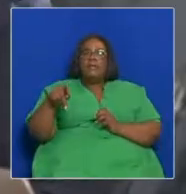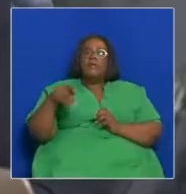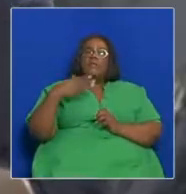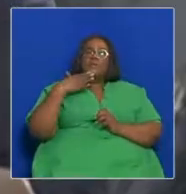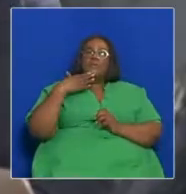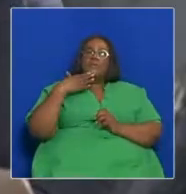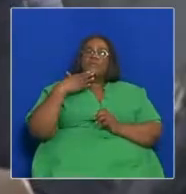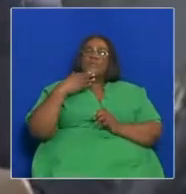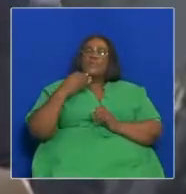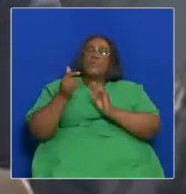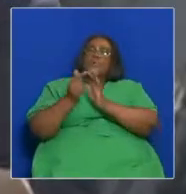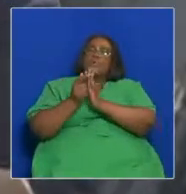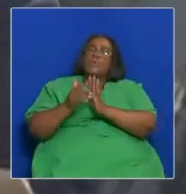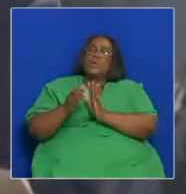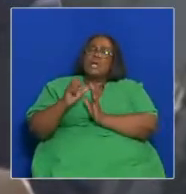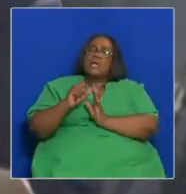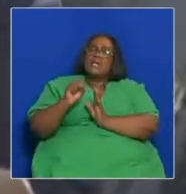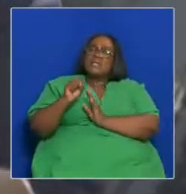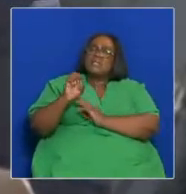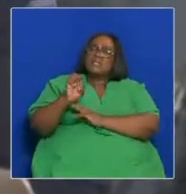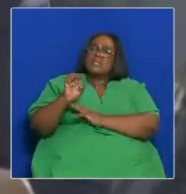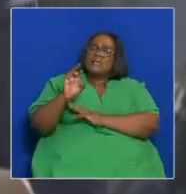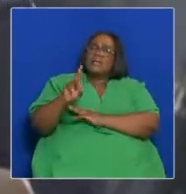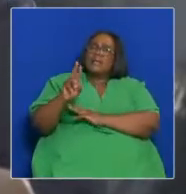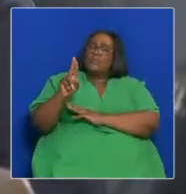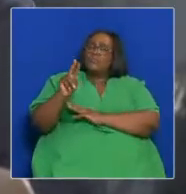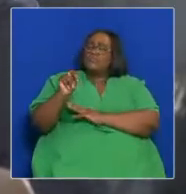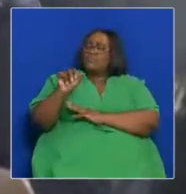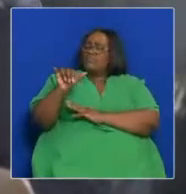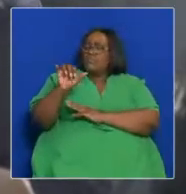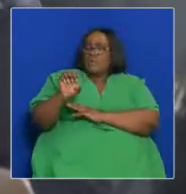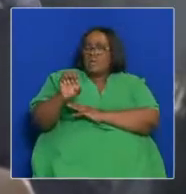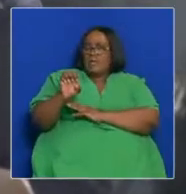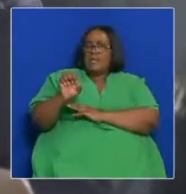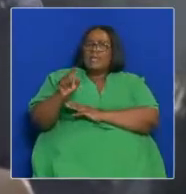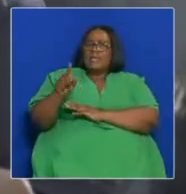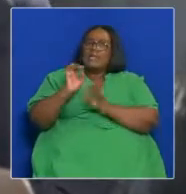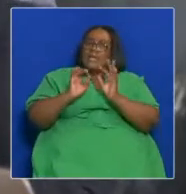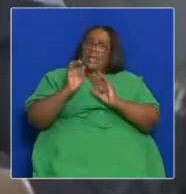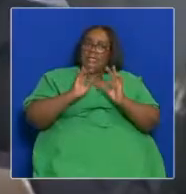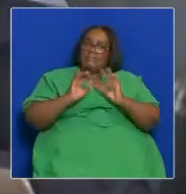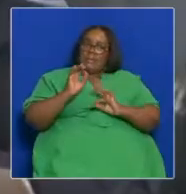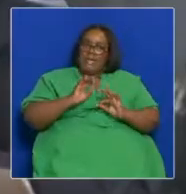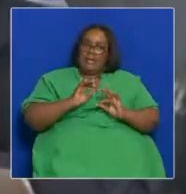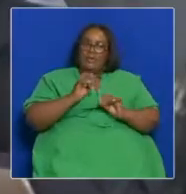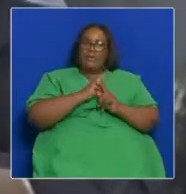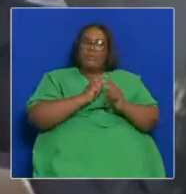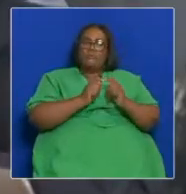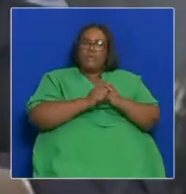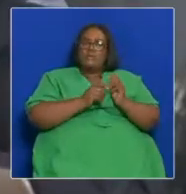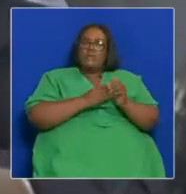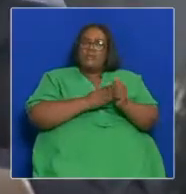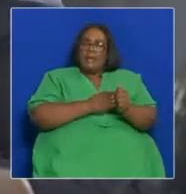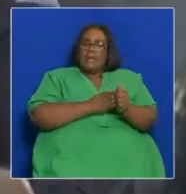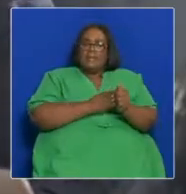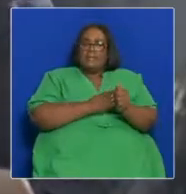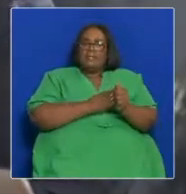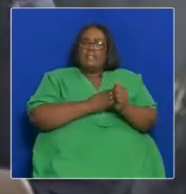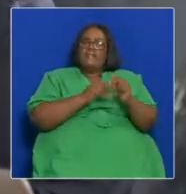some detail on the principle of prosecution-led investigations and what their roles